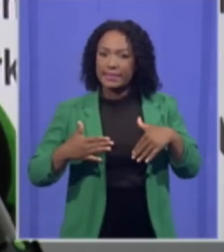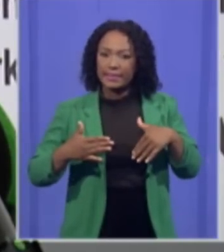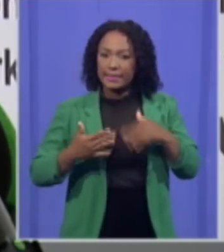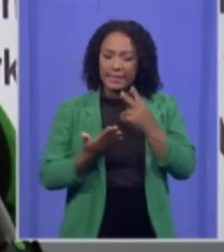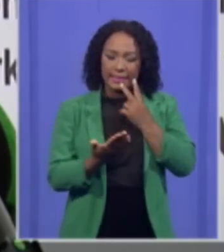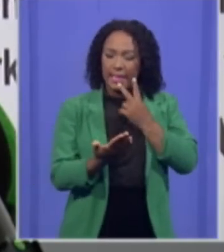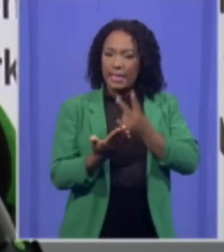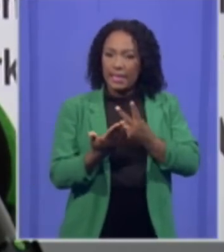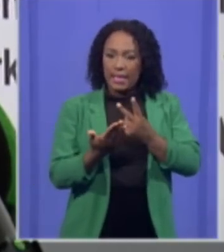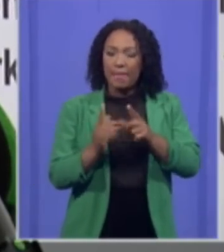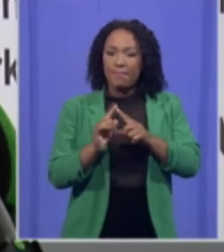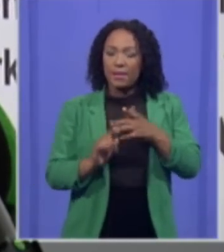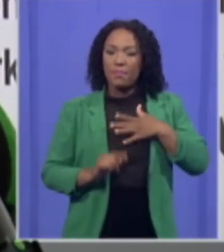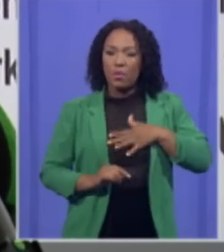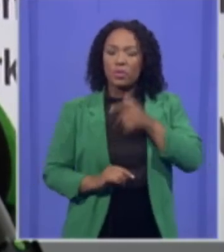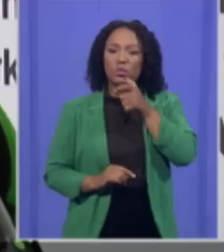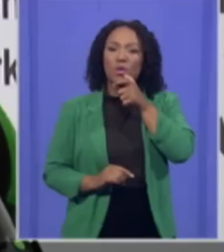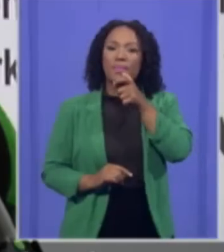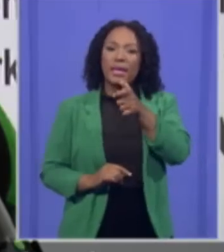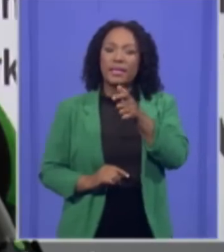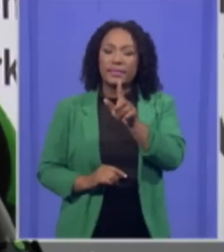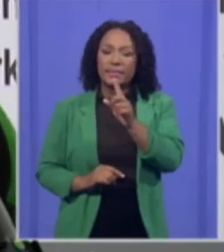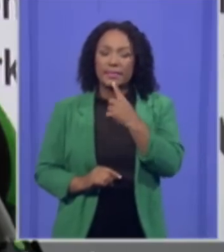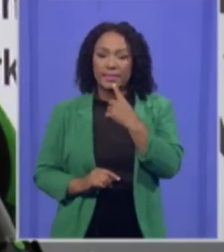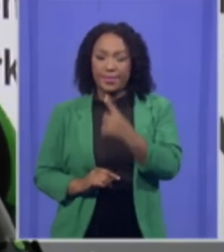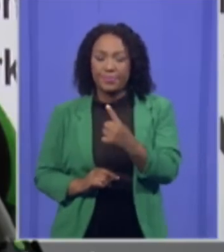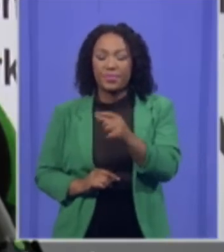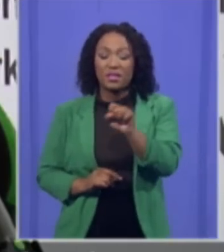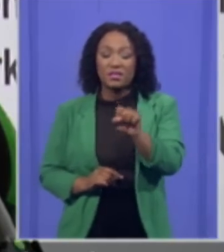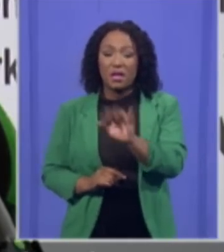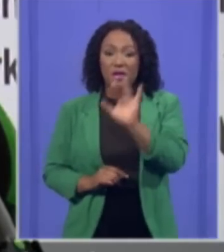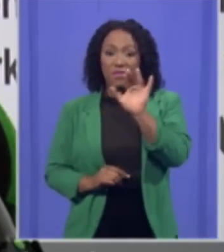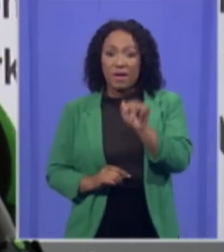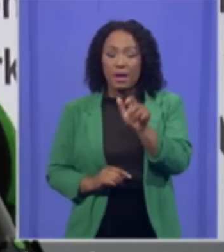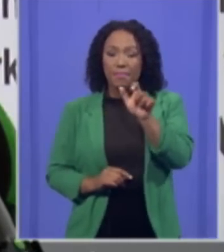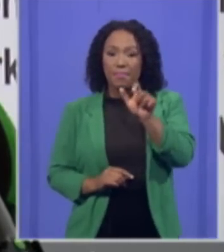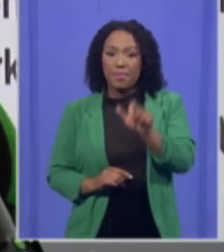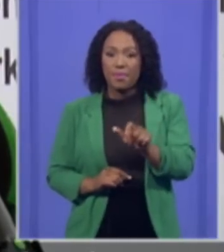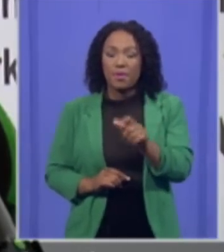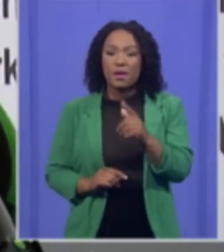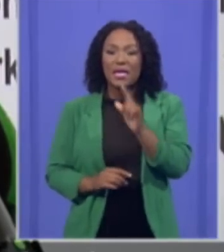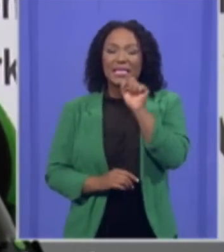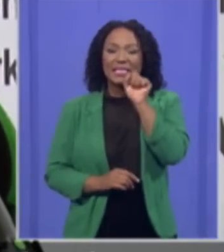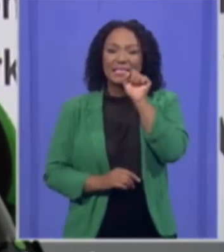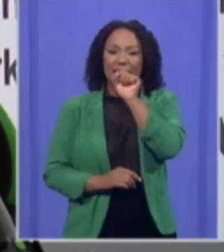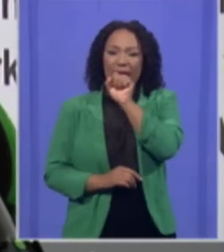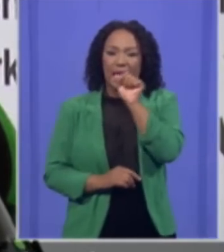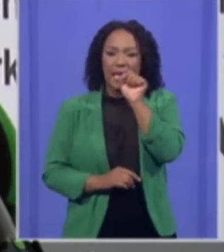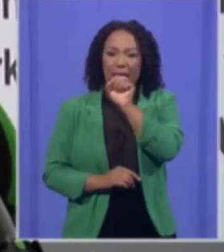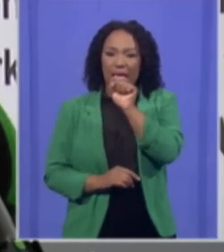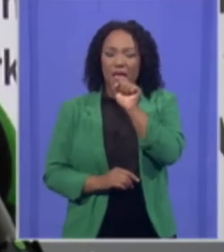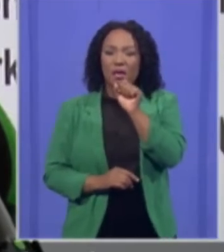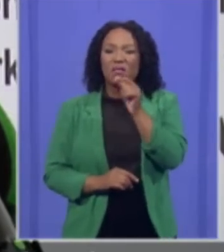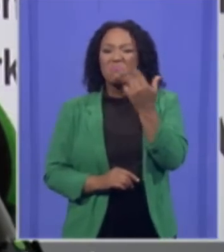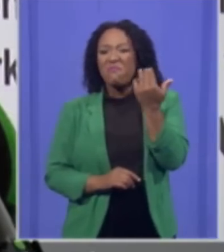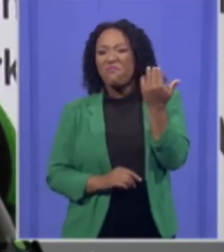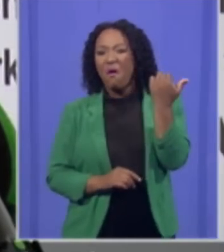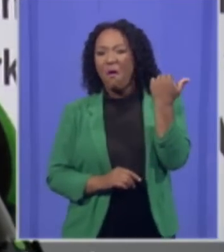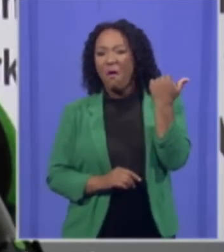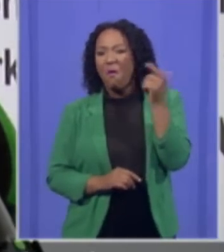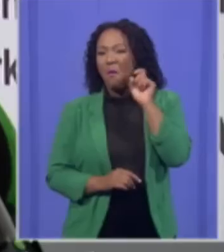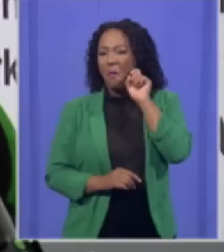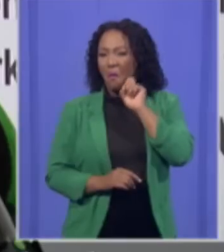commentary. South Africans will recall that the matter of the singing of revolutionary songs that